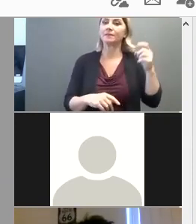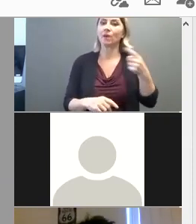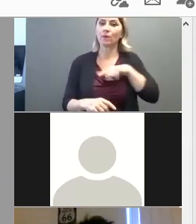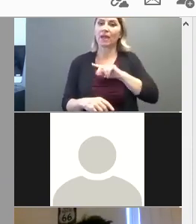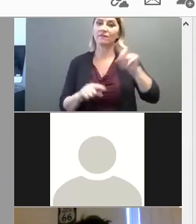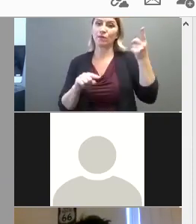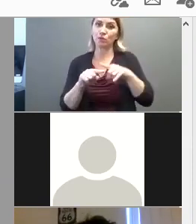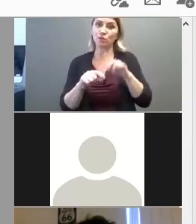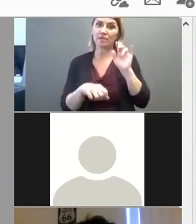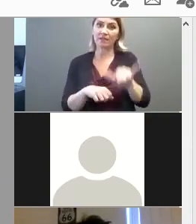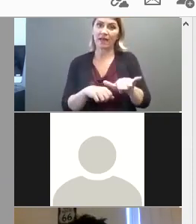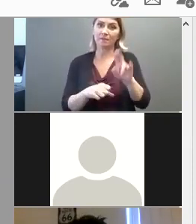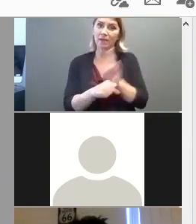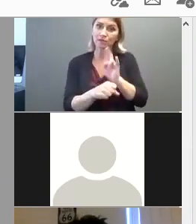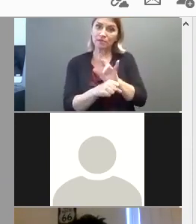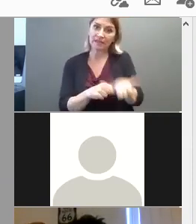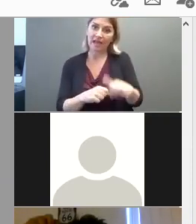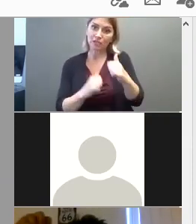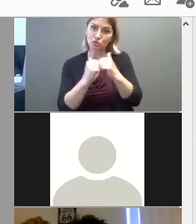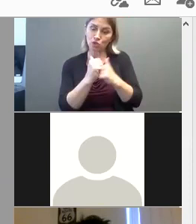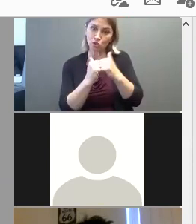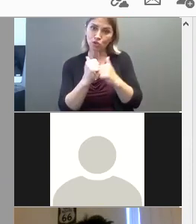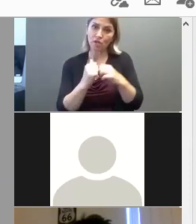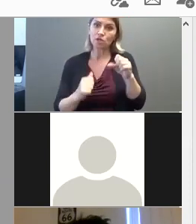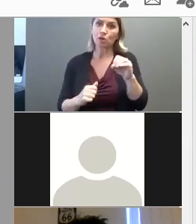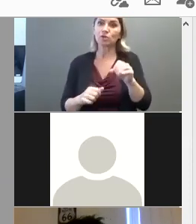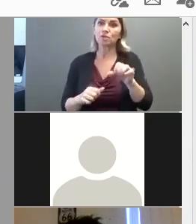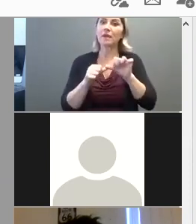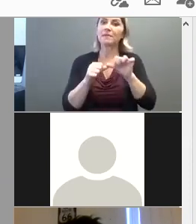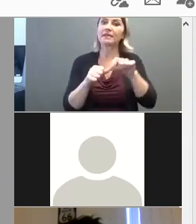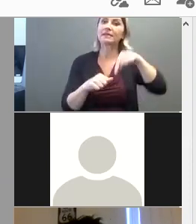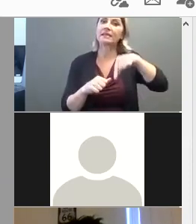that by using this data structure. We have reduced that to log n by just maintaining this tree.